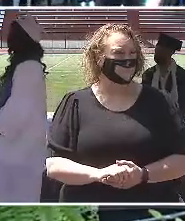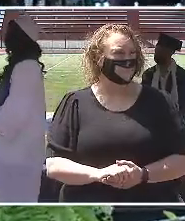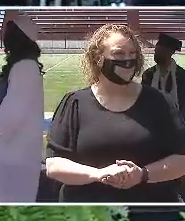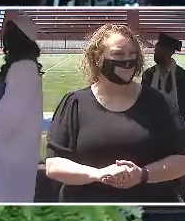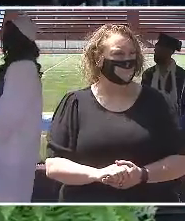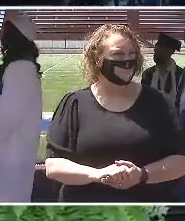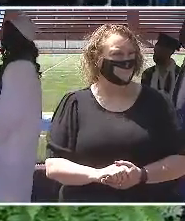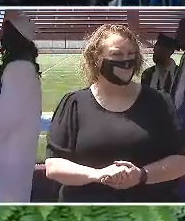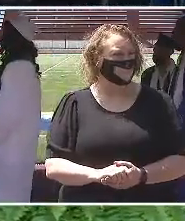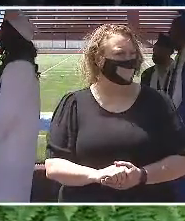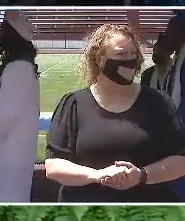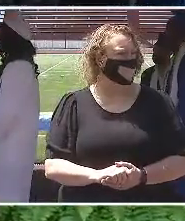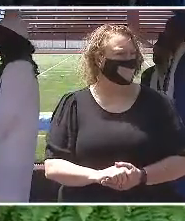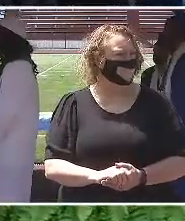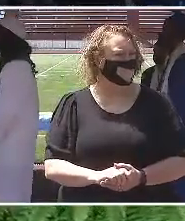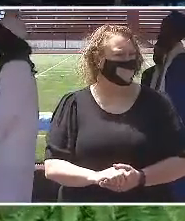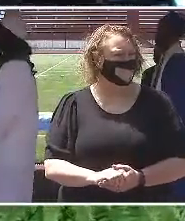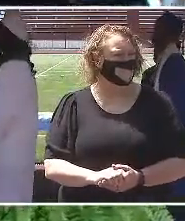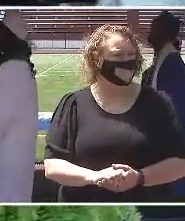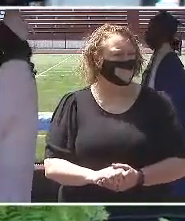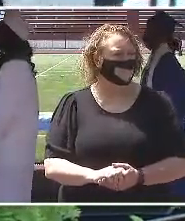Jalen Billy.